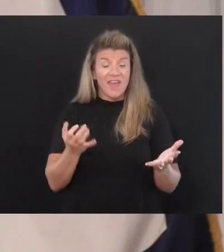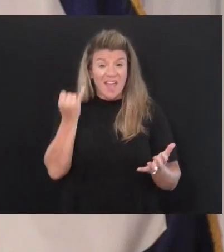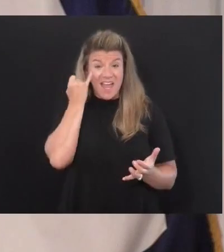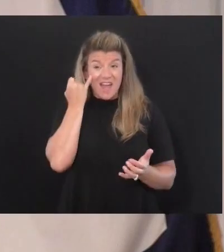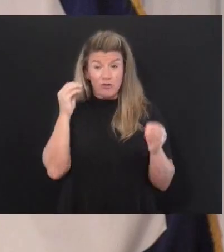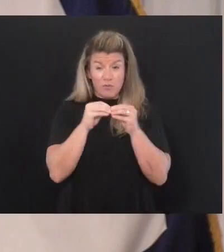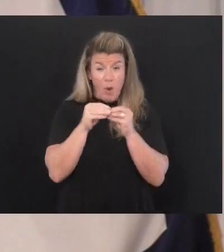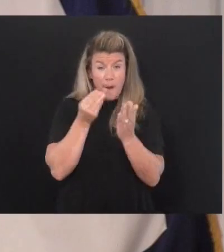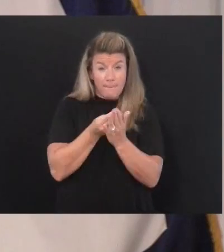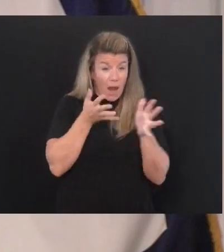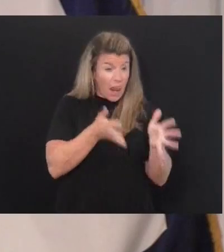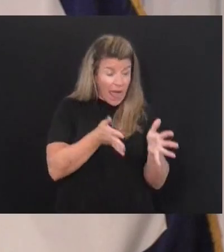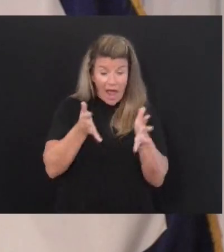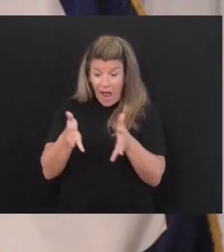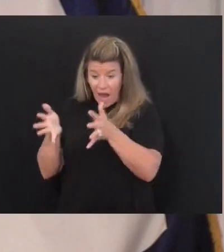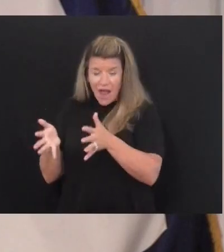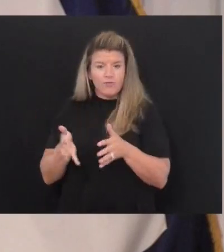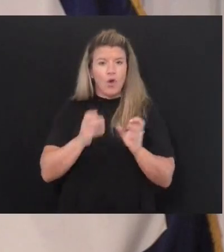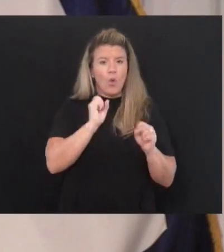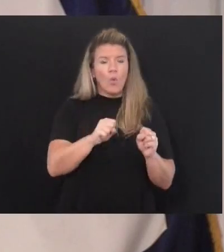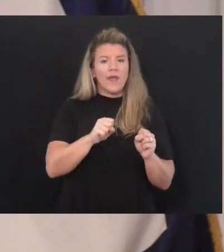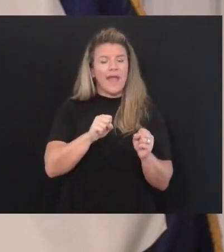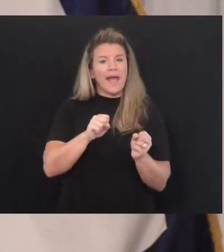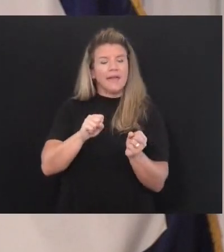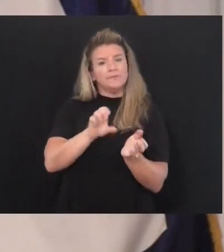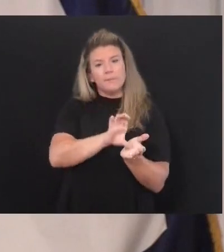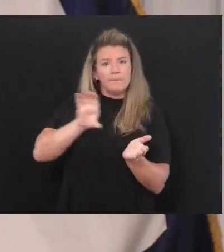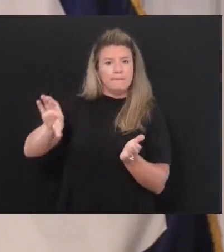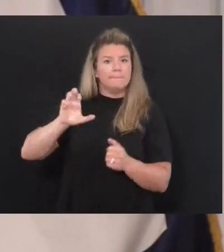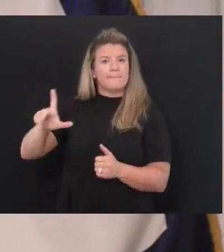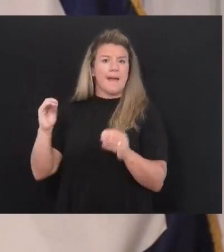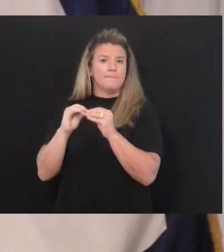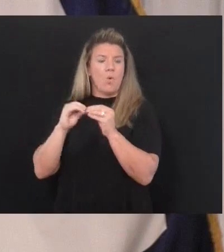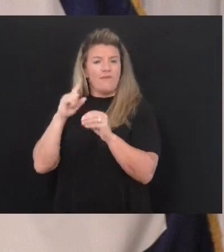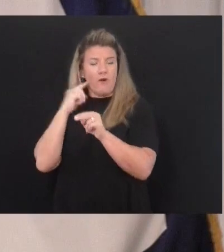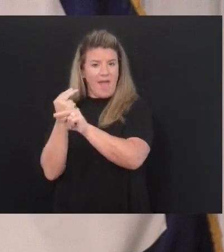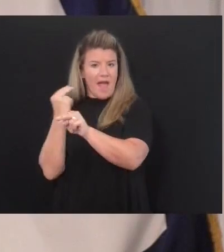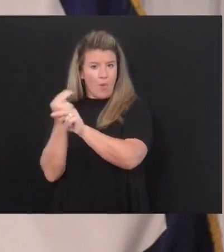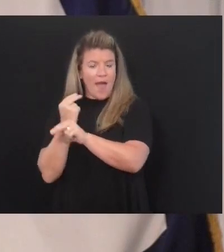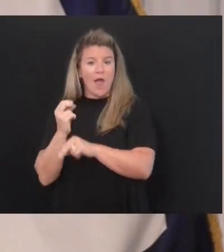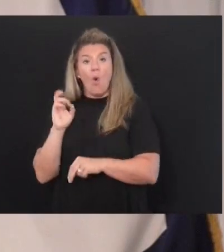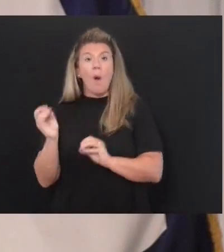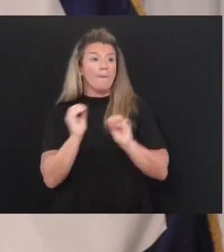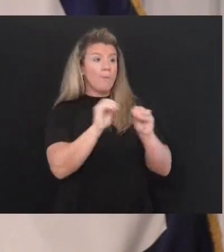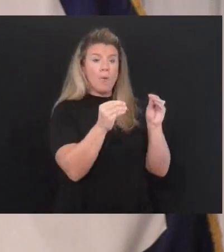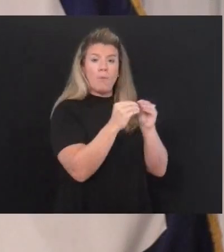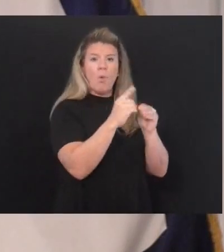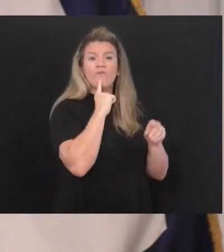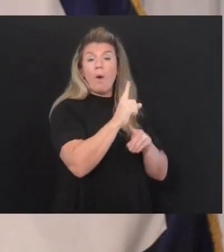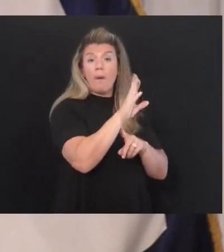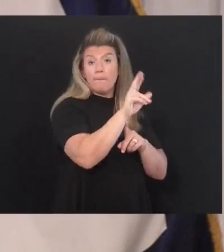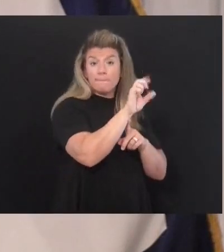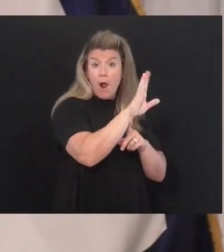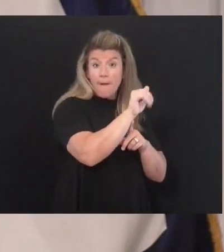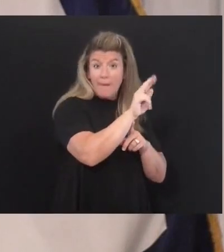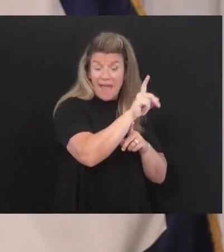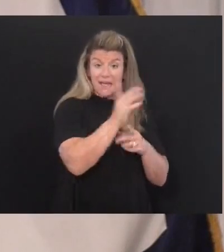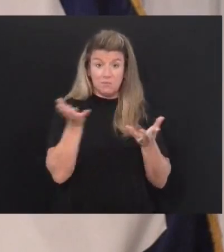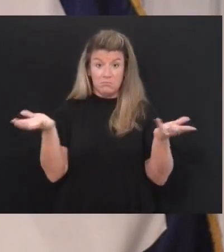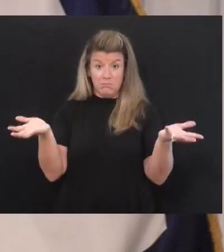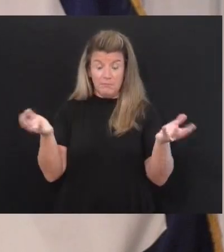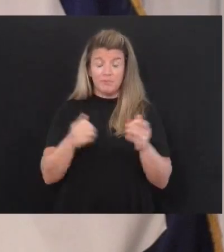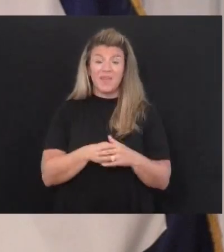public buildings. Now that public buildings is churches. It's mandatory to wear a mask.